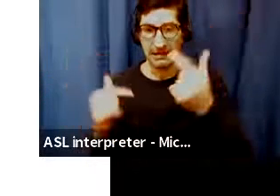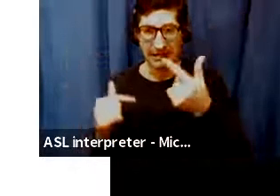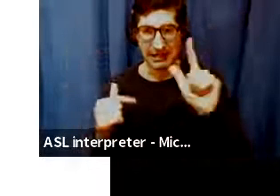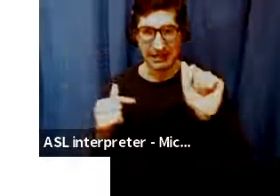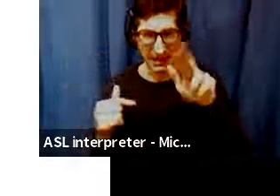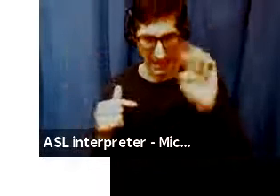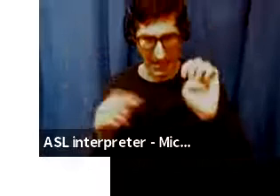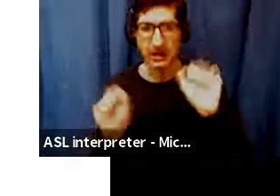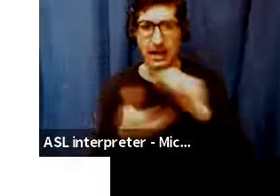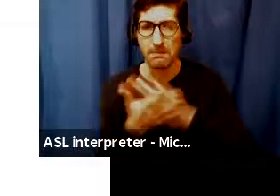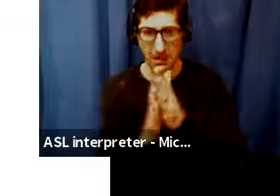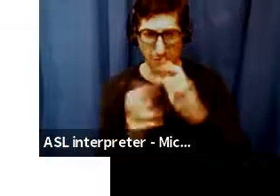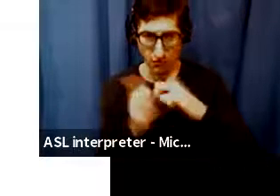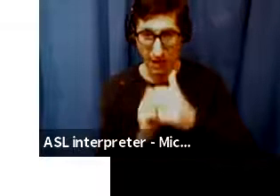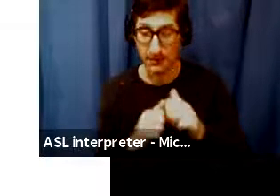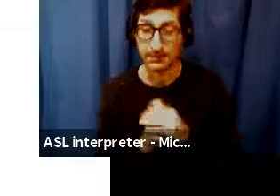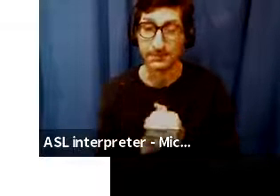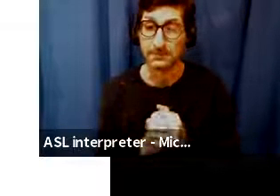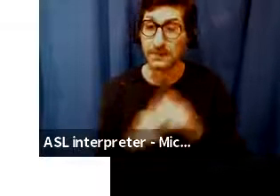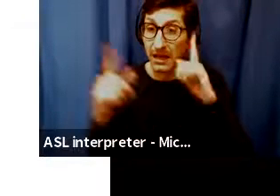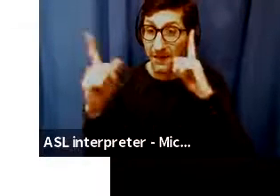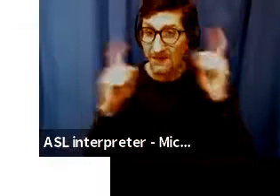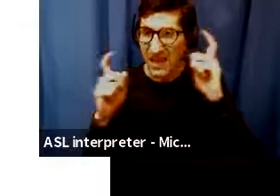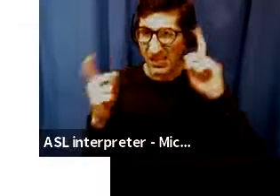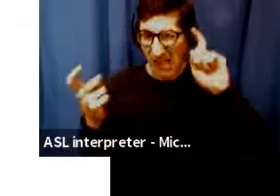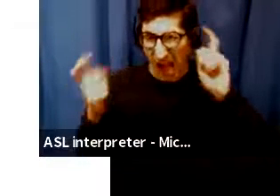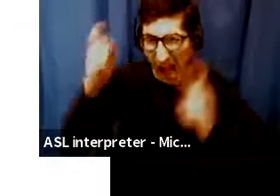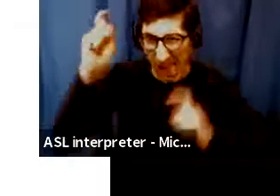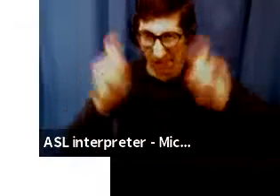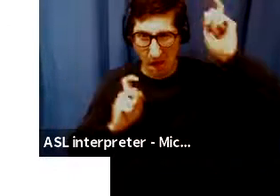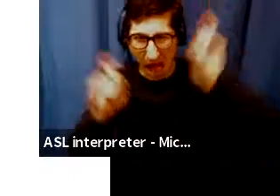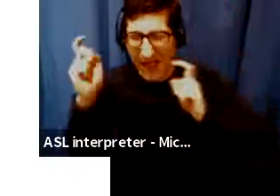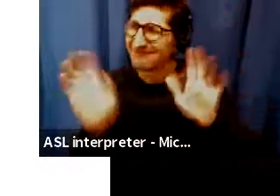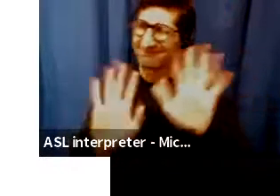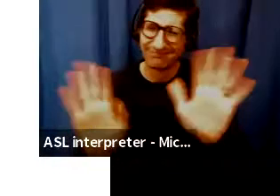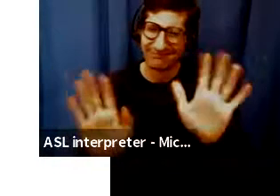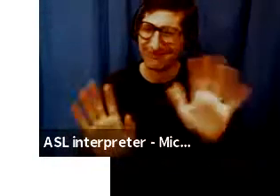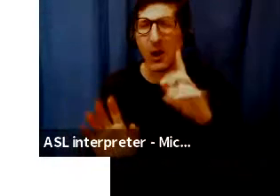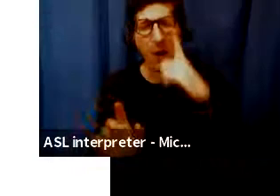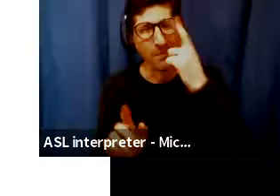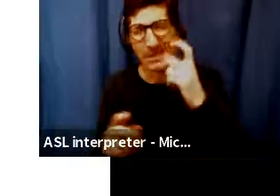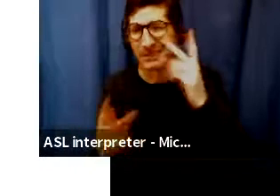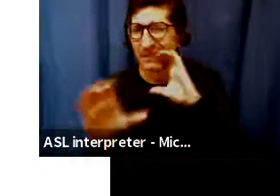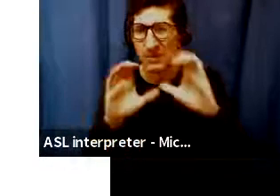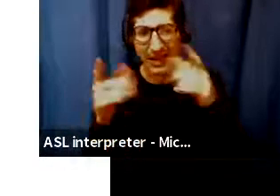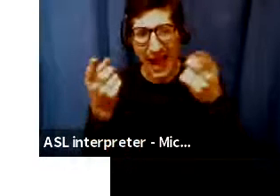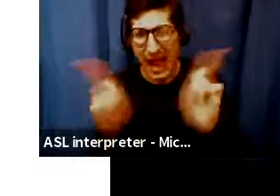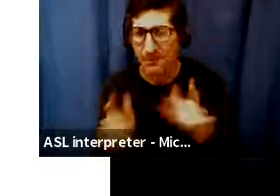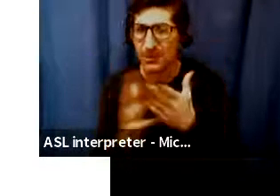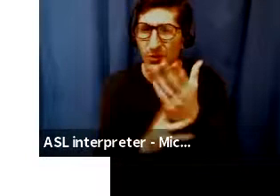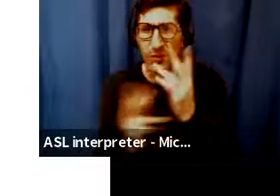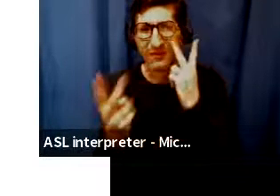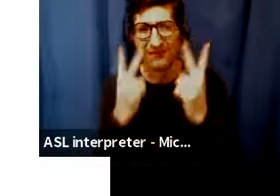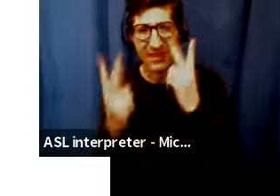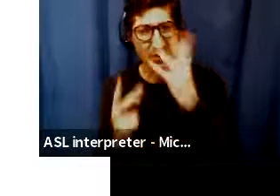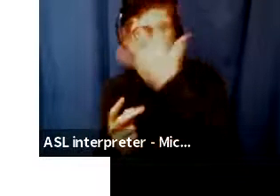Don't distort your facial features because, again, a lot of communication is visual. If the person isn't looking at